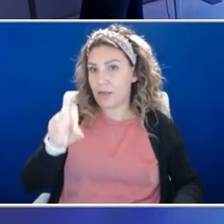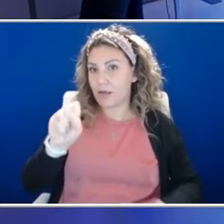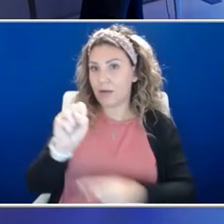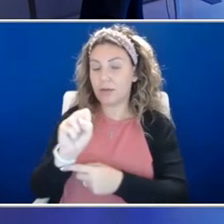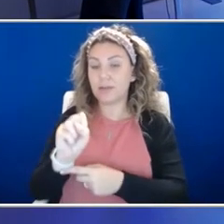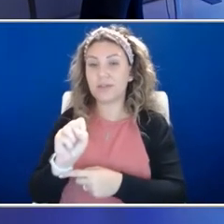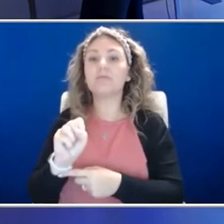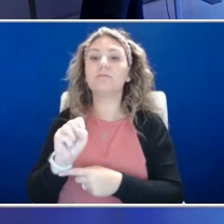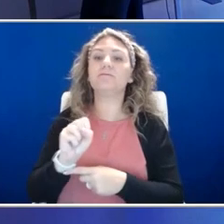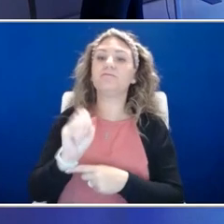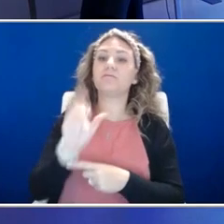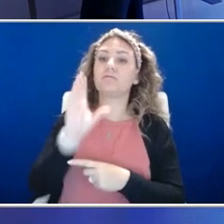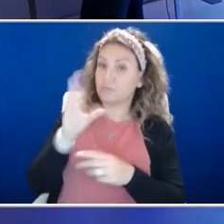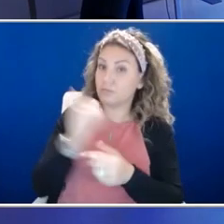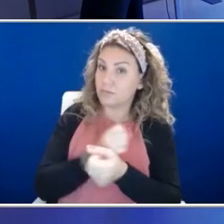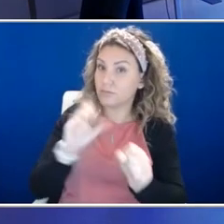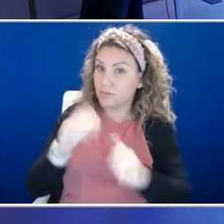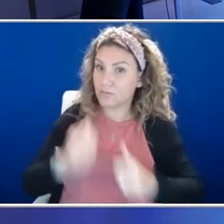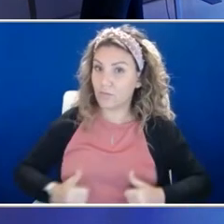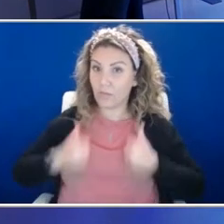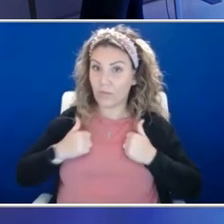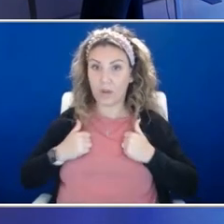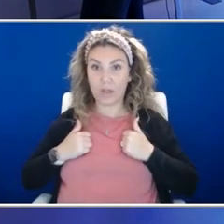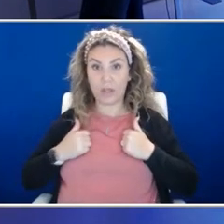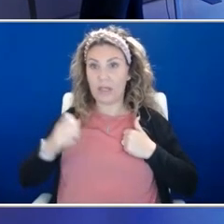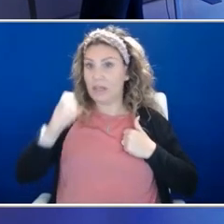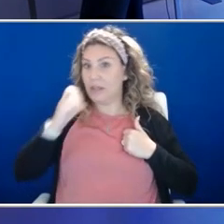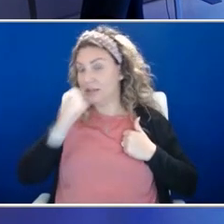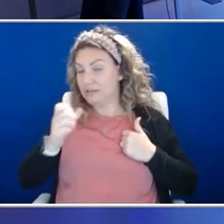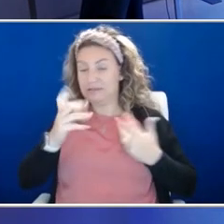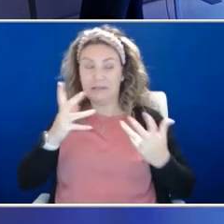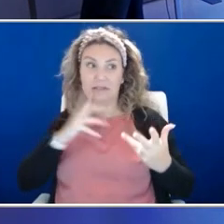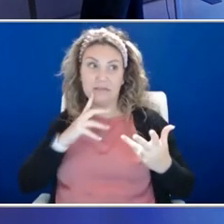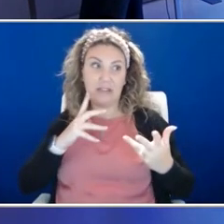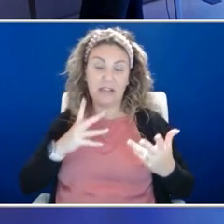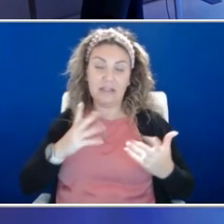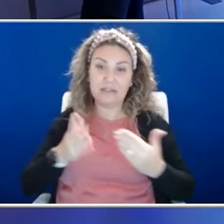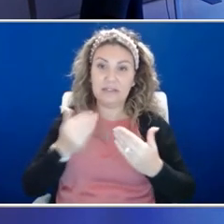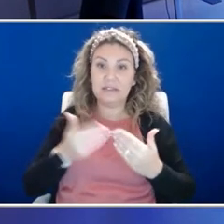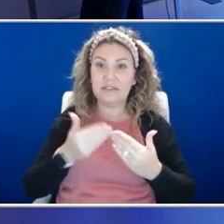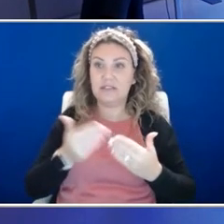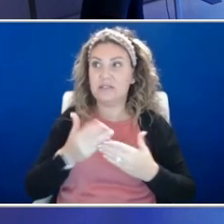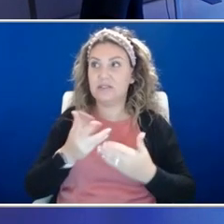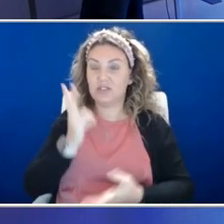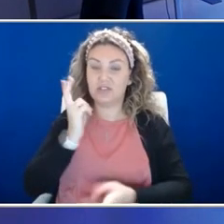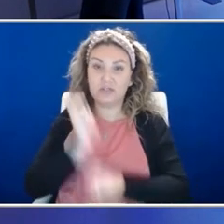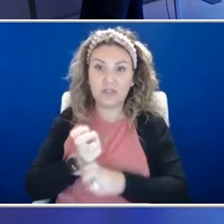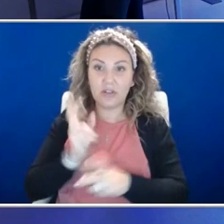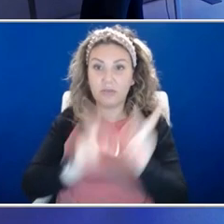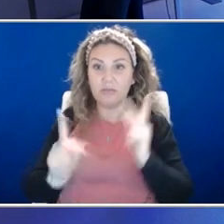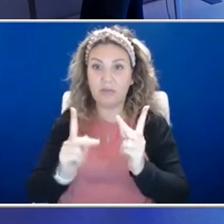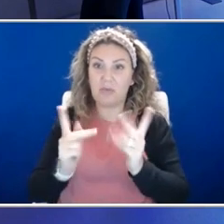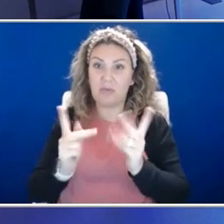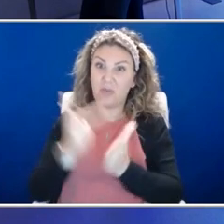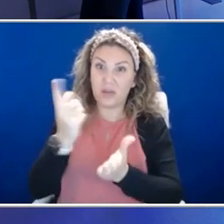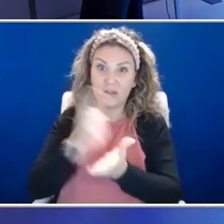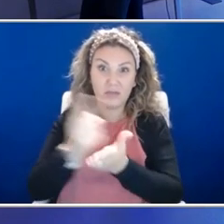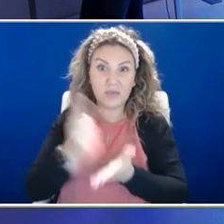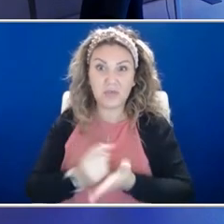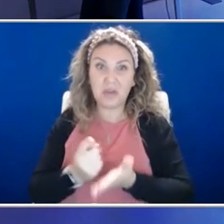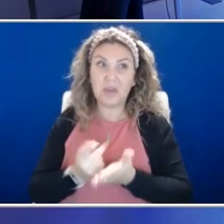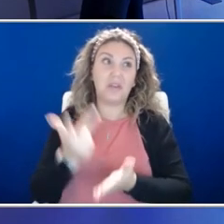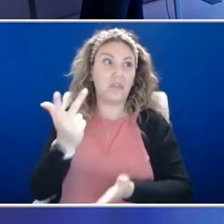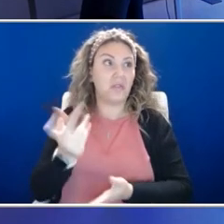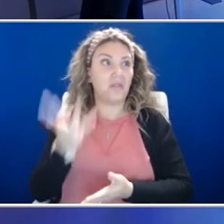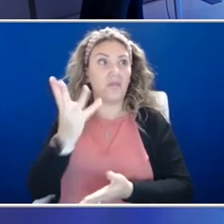will save your life, is not a panacea. It's really hard on people, 3 times a week, 4 hours at a time in the dialysis. And honestly, patients on